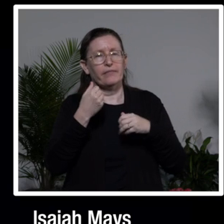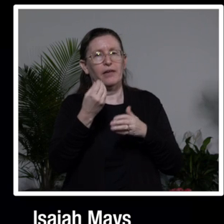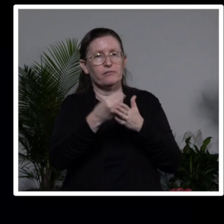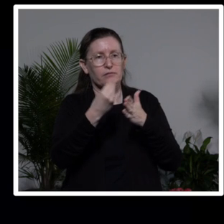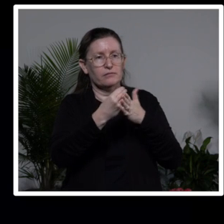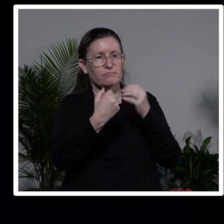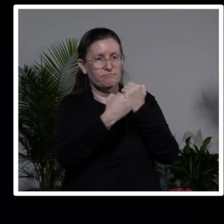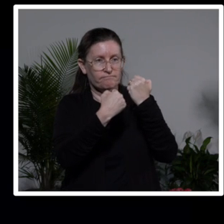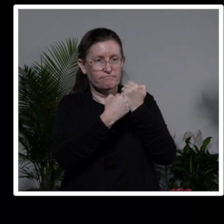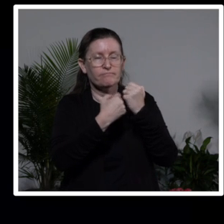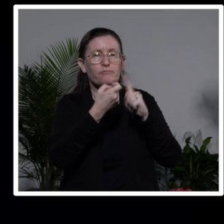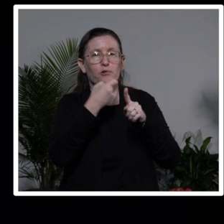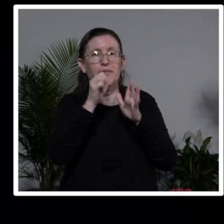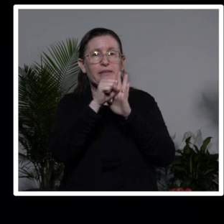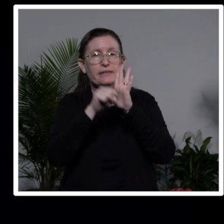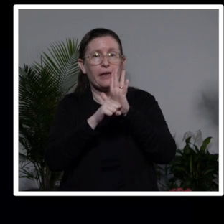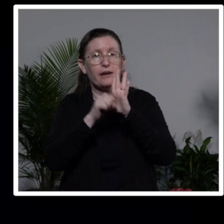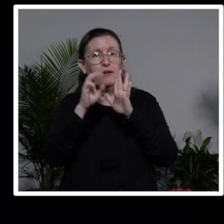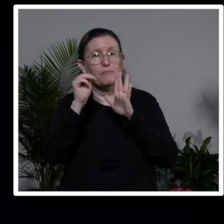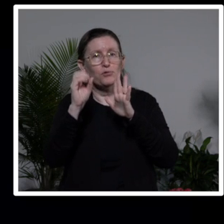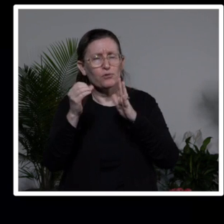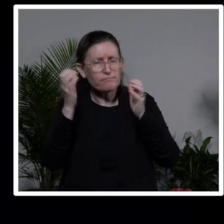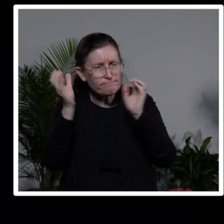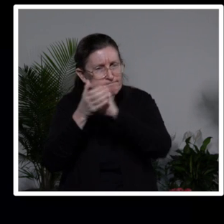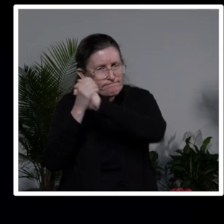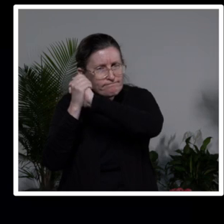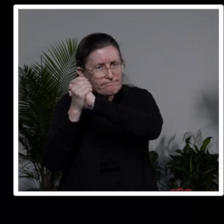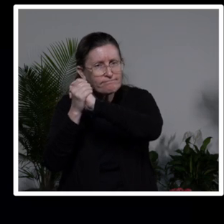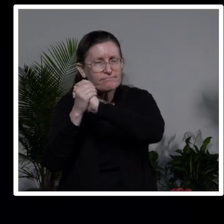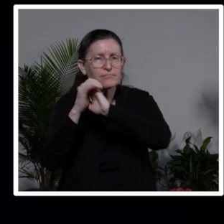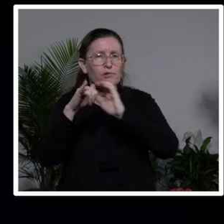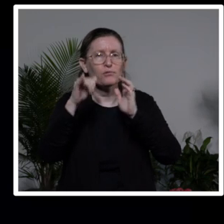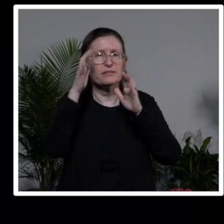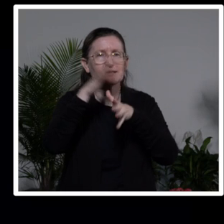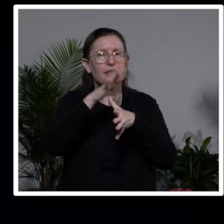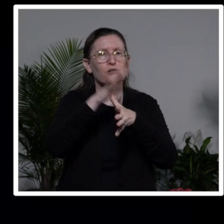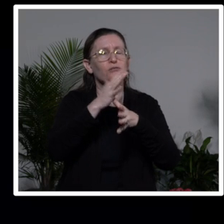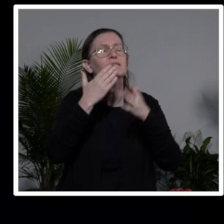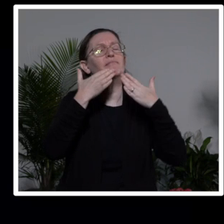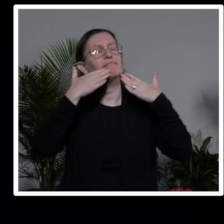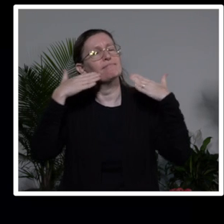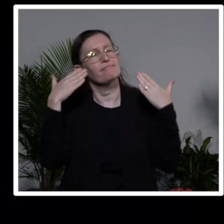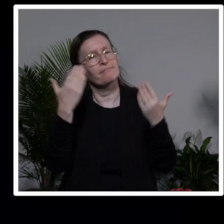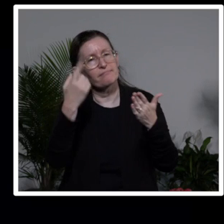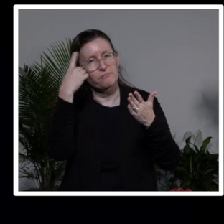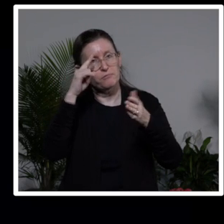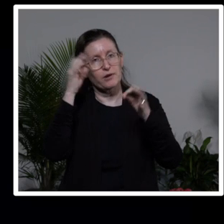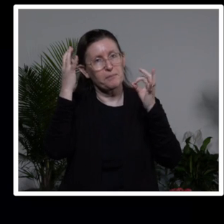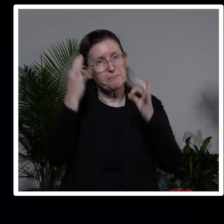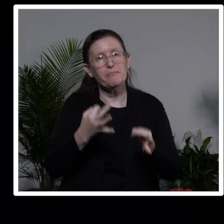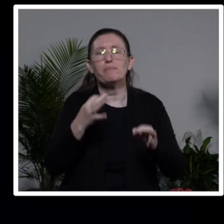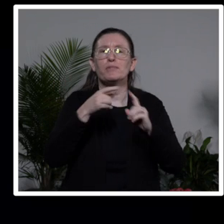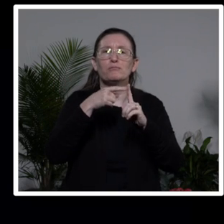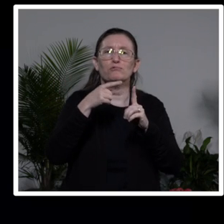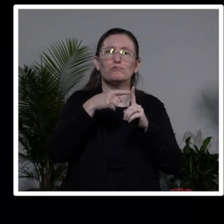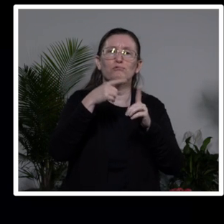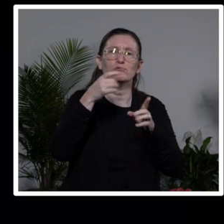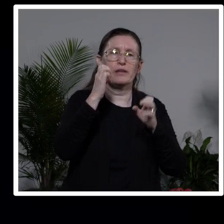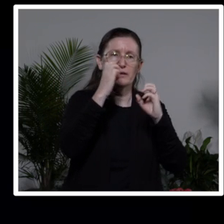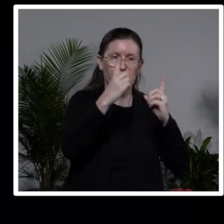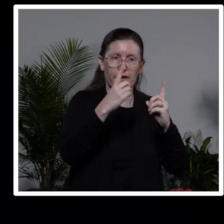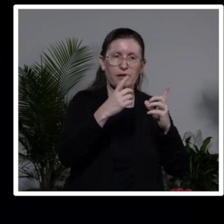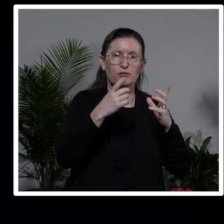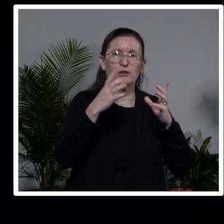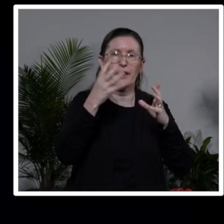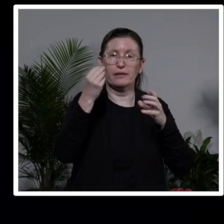incentives from the state of Missouri. Congratulations to those seniors, and thank you for your commitment to your own education and the